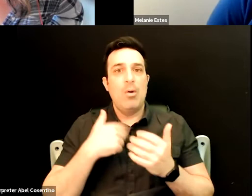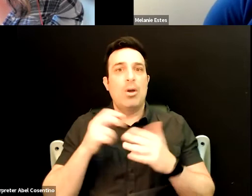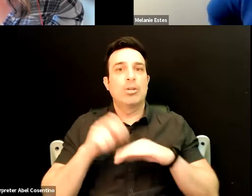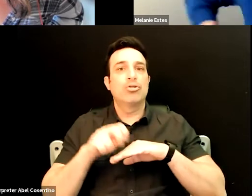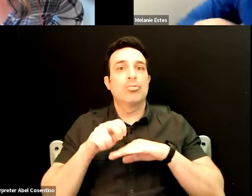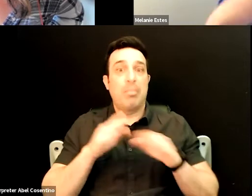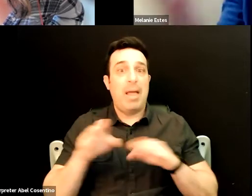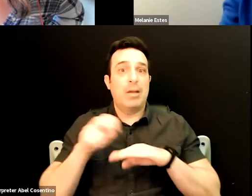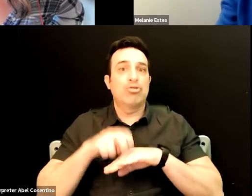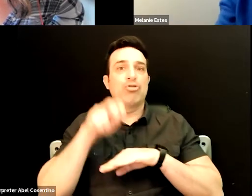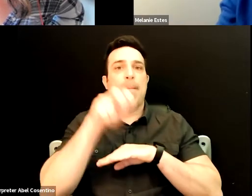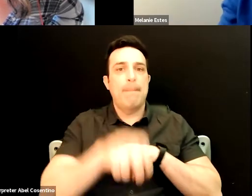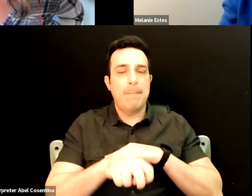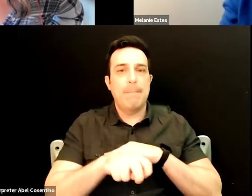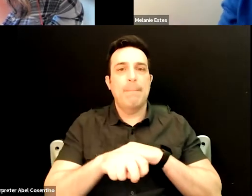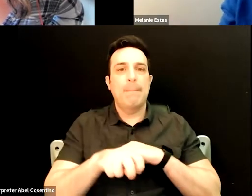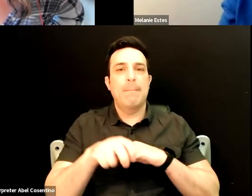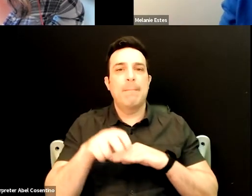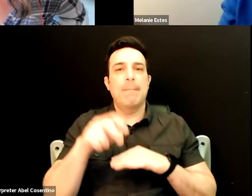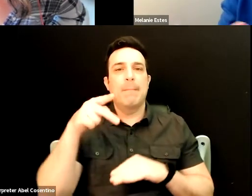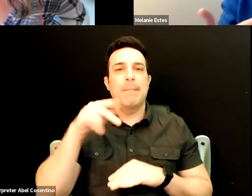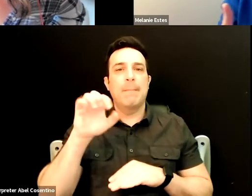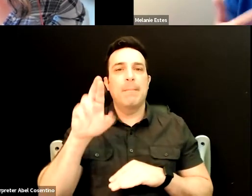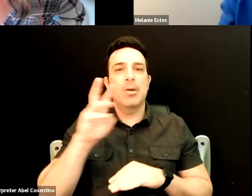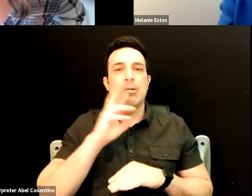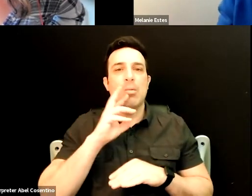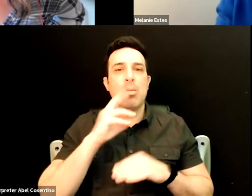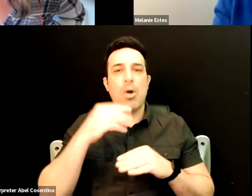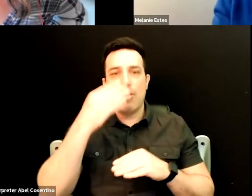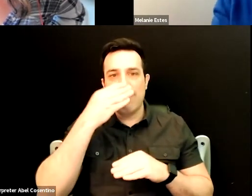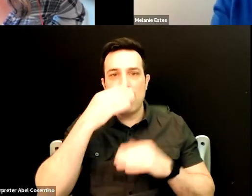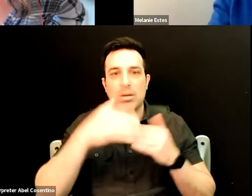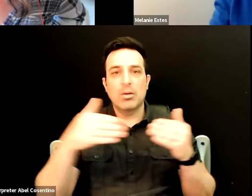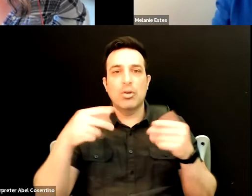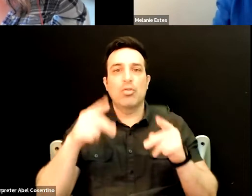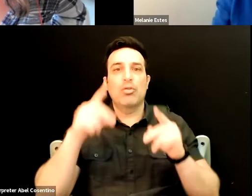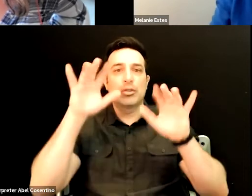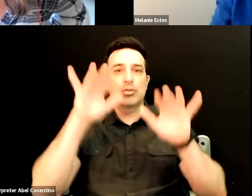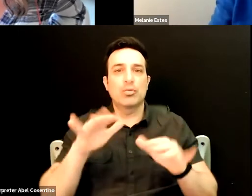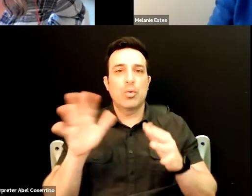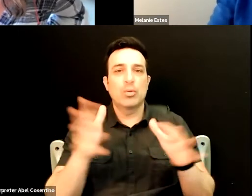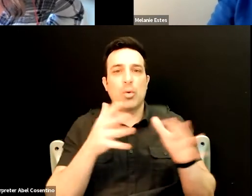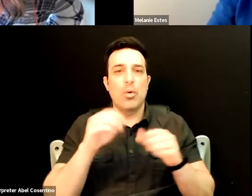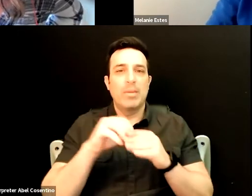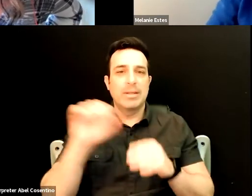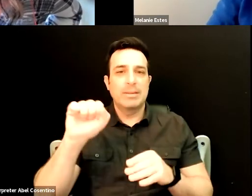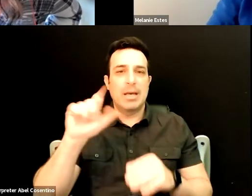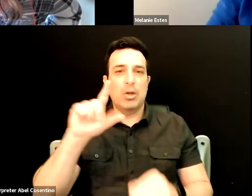I was going to jump off one of the piers at the waterfront. It was during a snowstorm in Seattle in